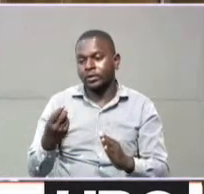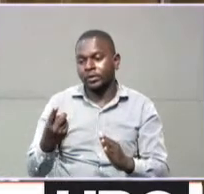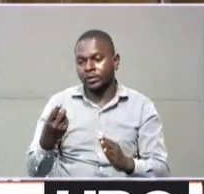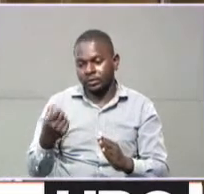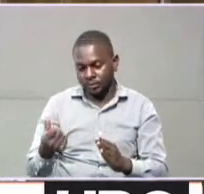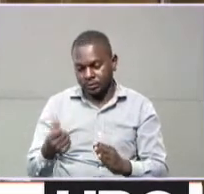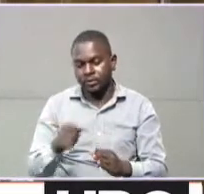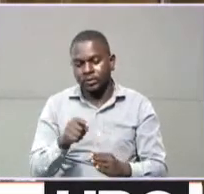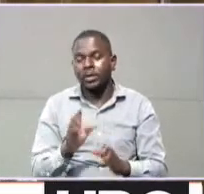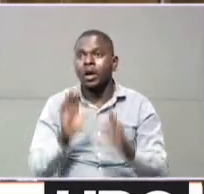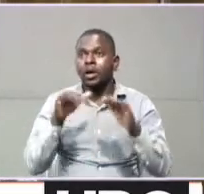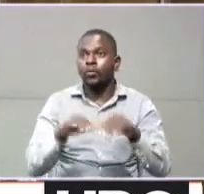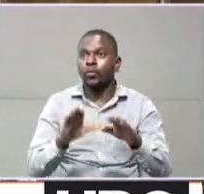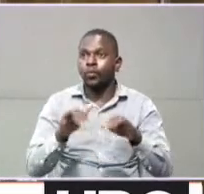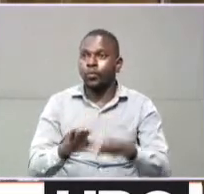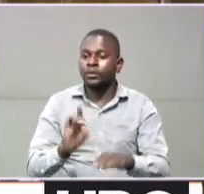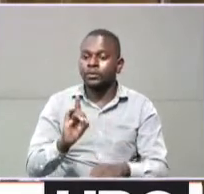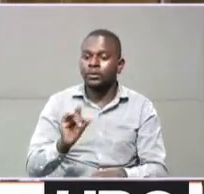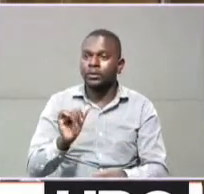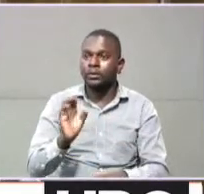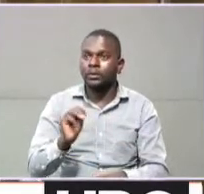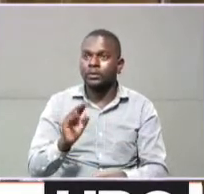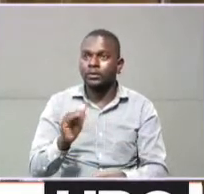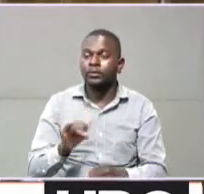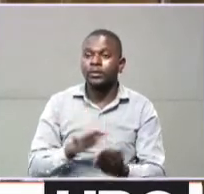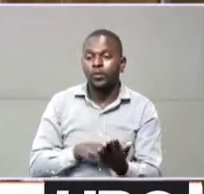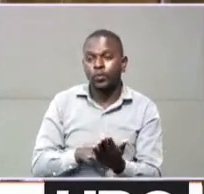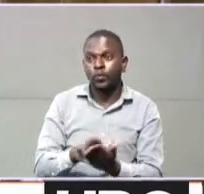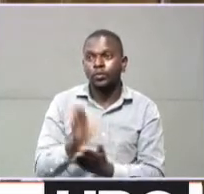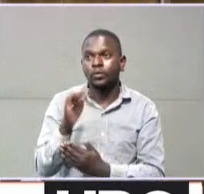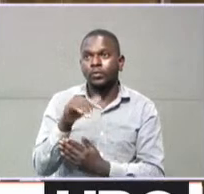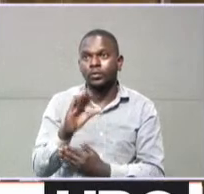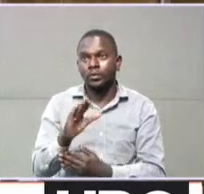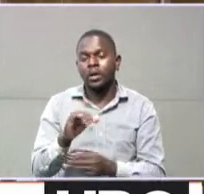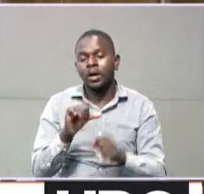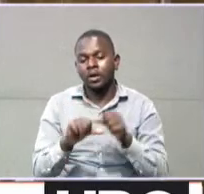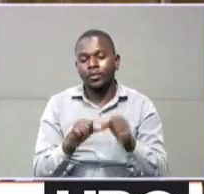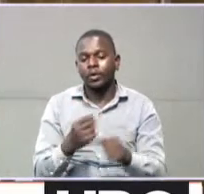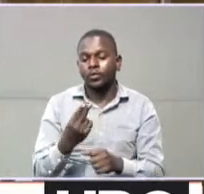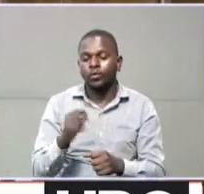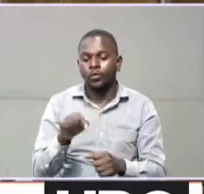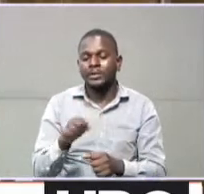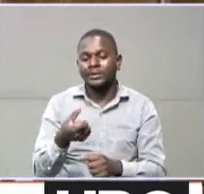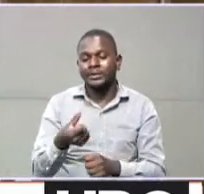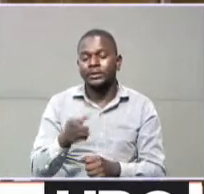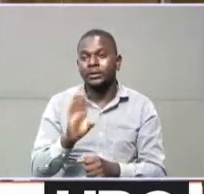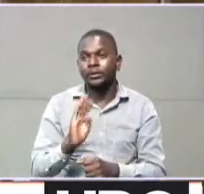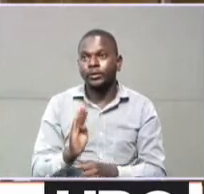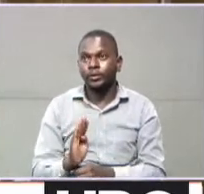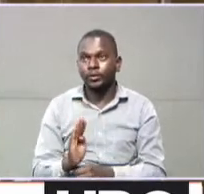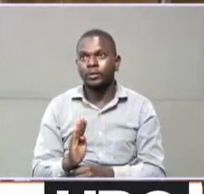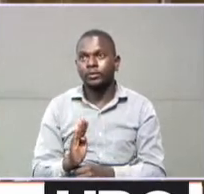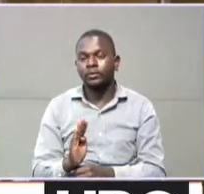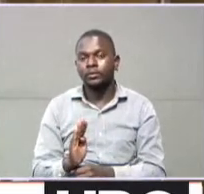and these dams costed a lot each of them was at about 2.6 billion